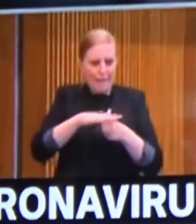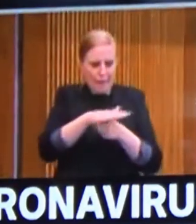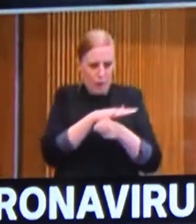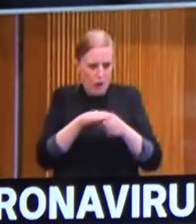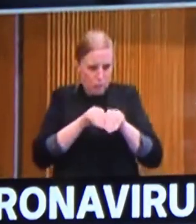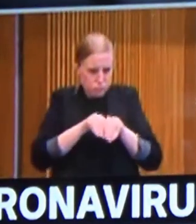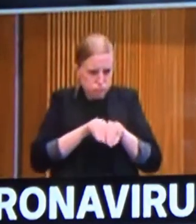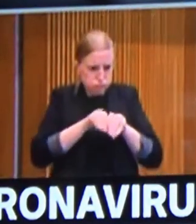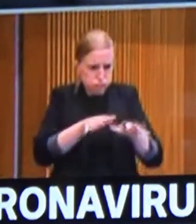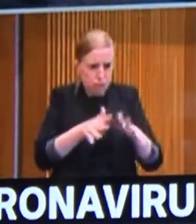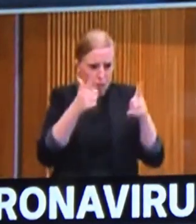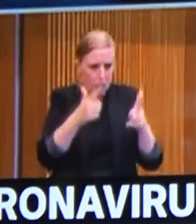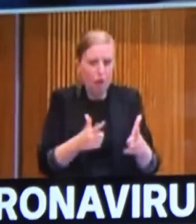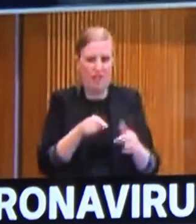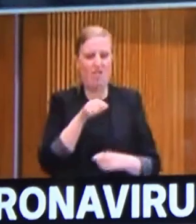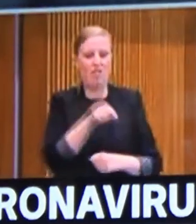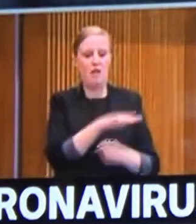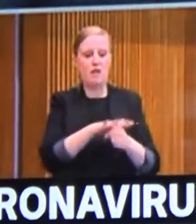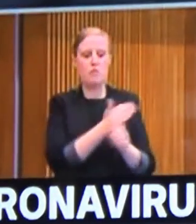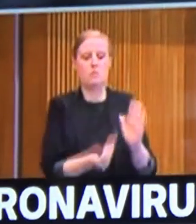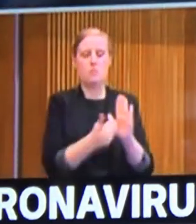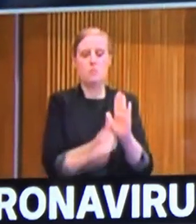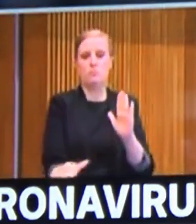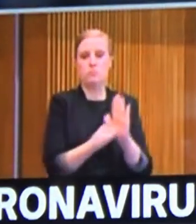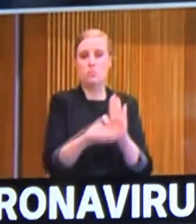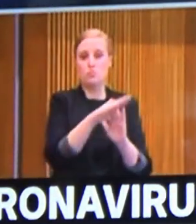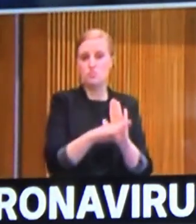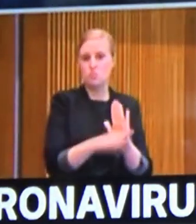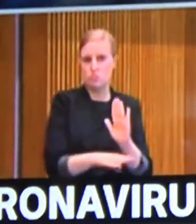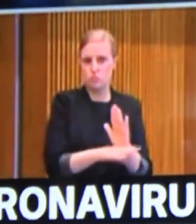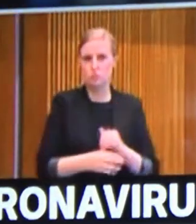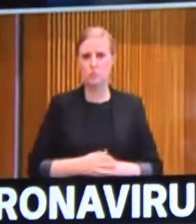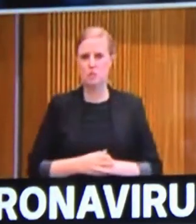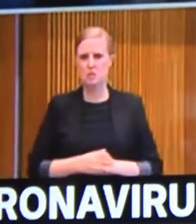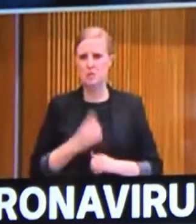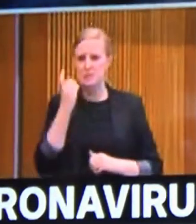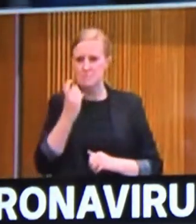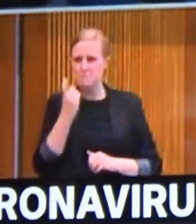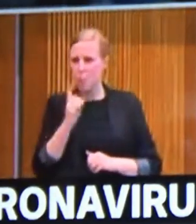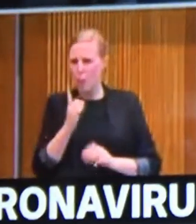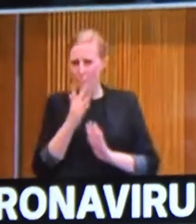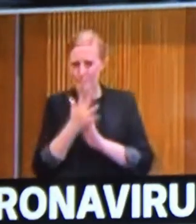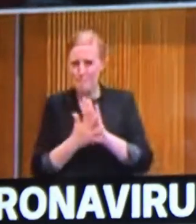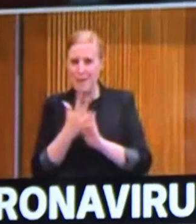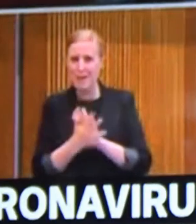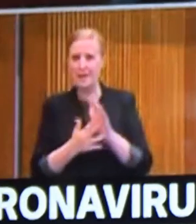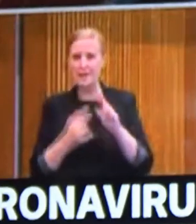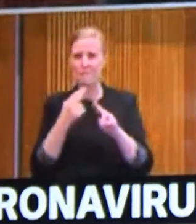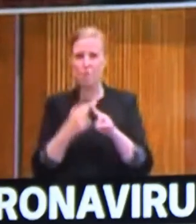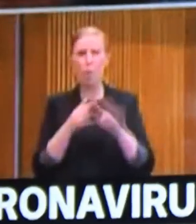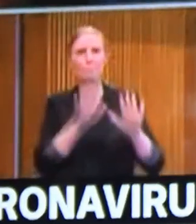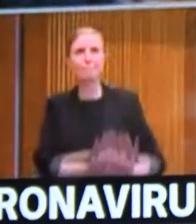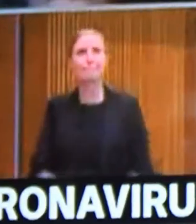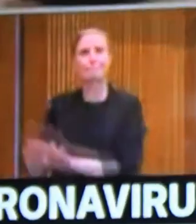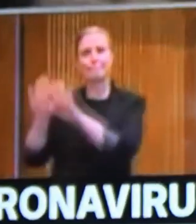basis. Given that, what does that mean for the overall hierarchy in terms of if the AHPPC meets and has a consensus